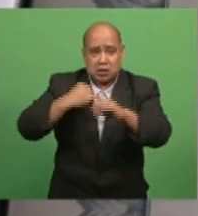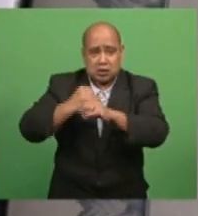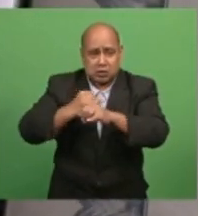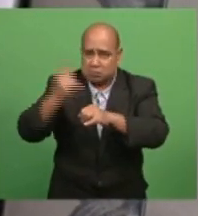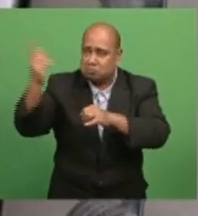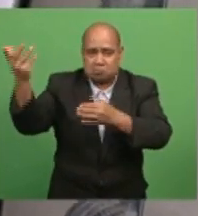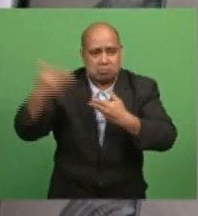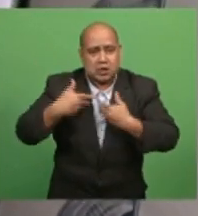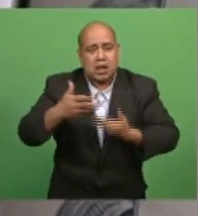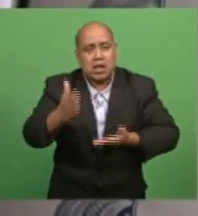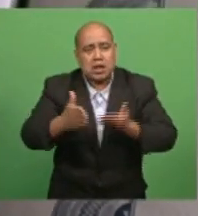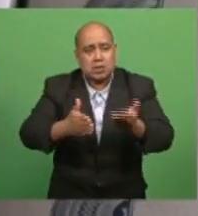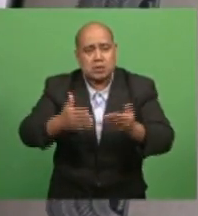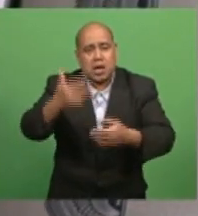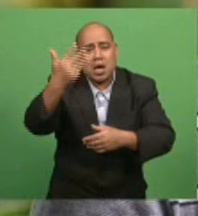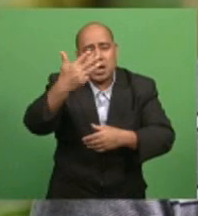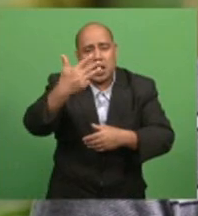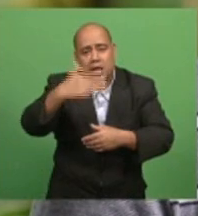1998. I think